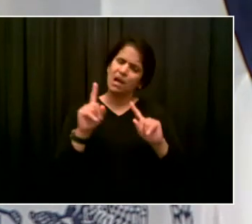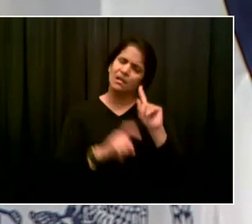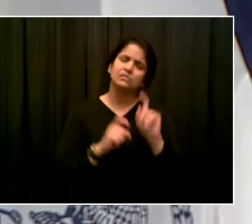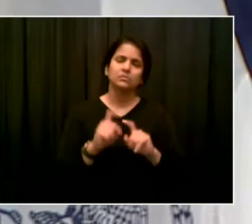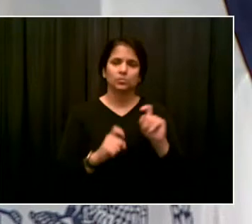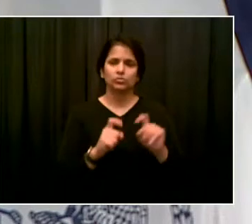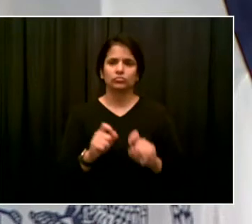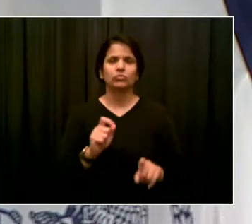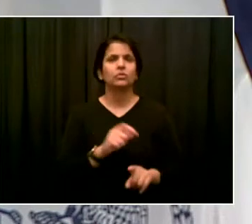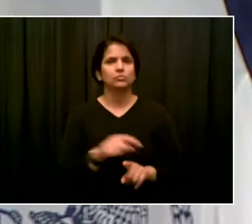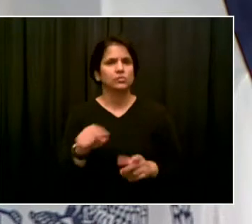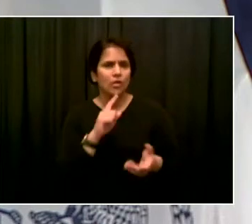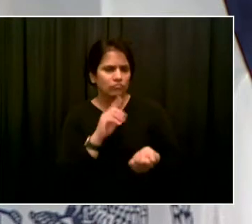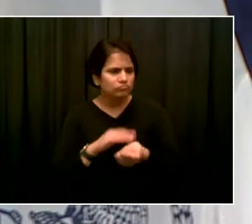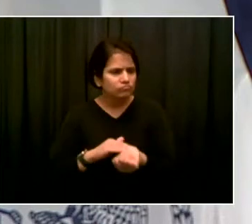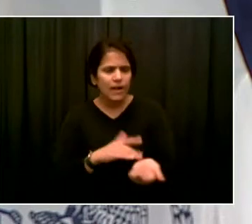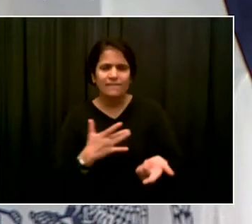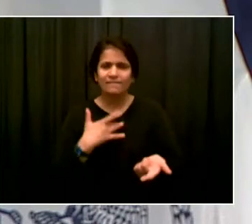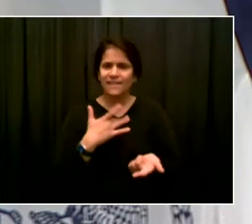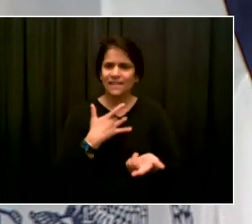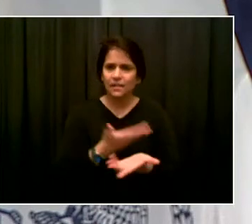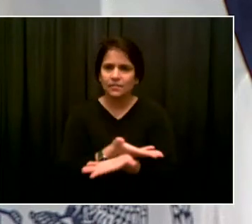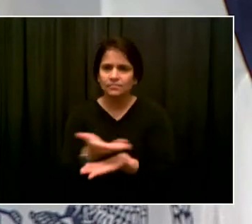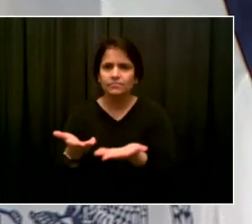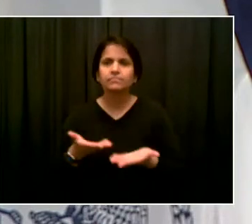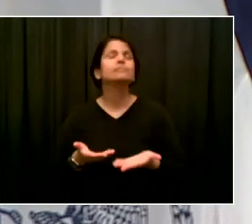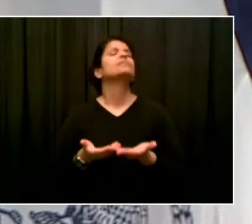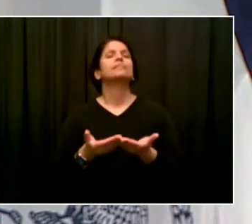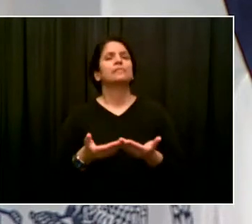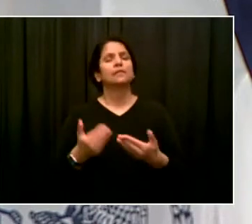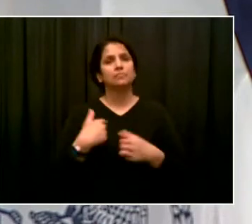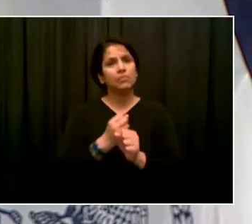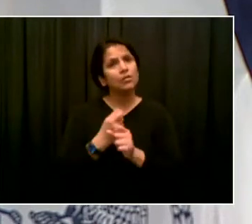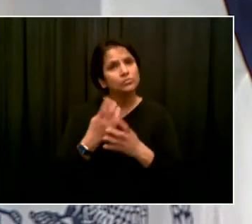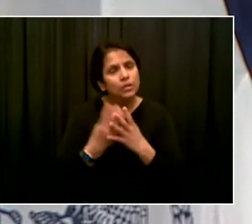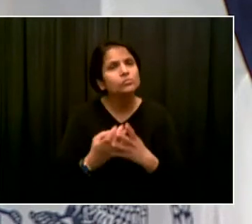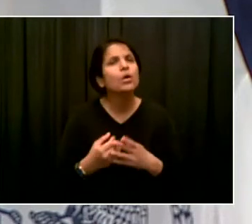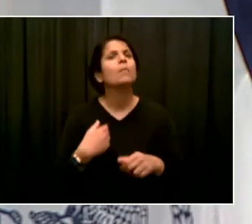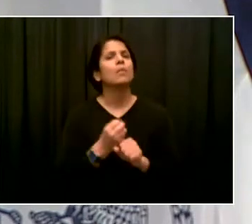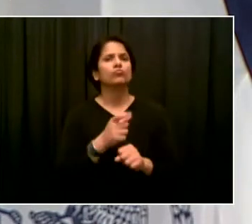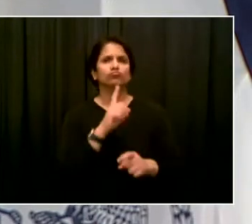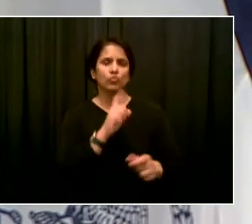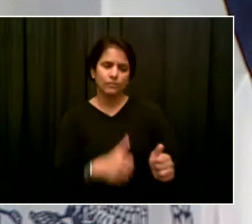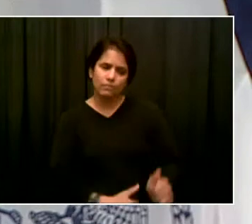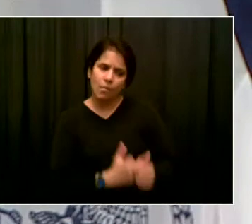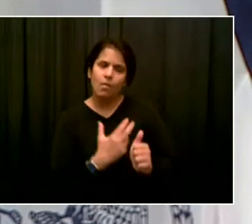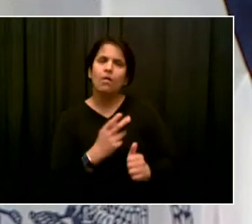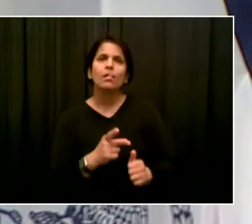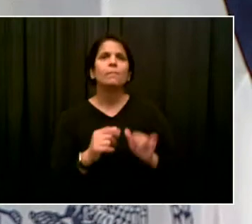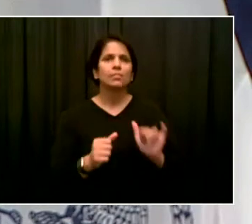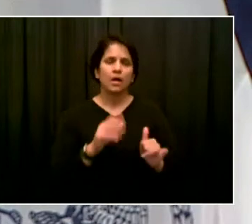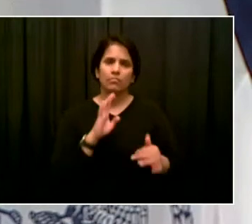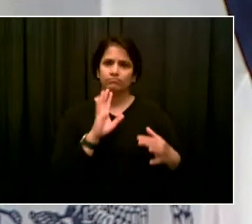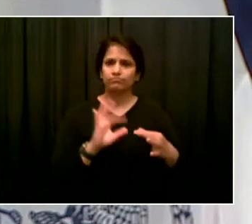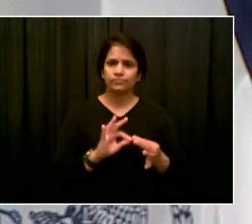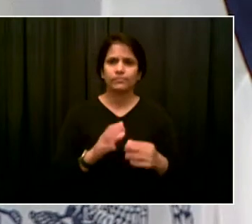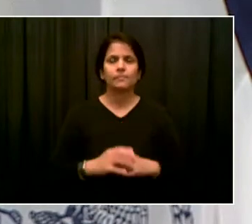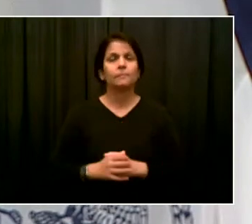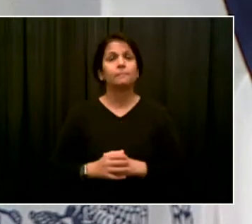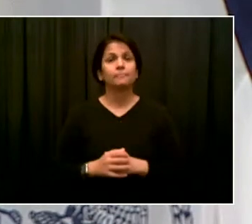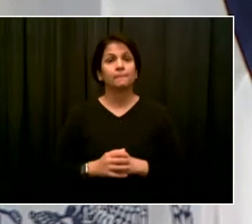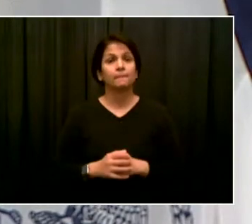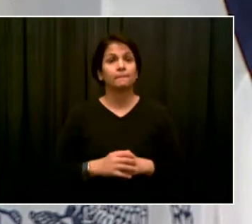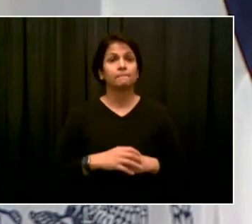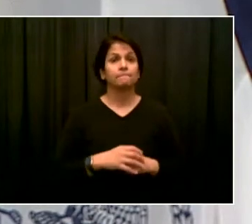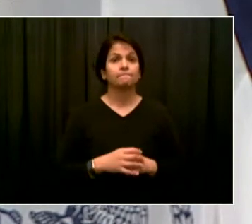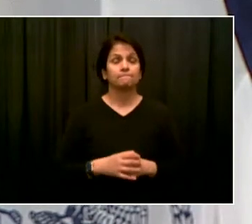lot of cases that kids are feeling that they're okay and there's nothing that they say that raises a particular concern. In other cases, they